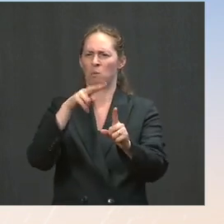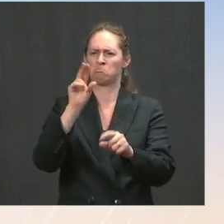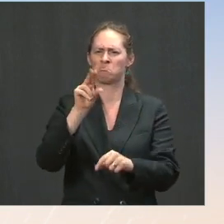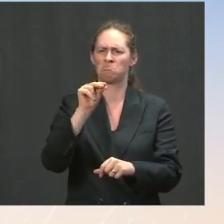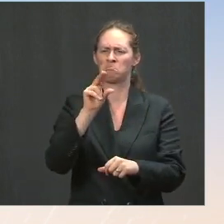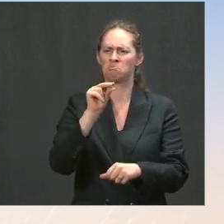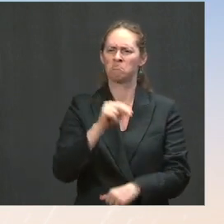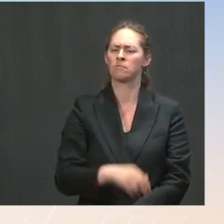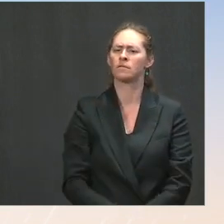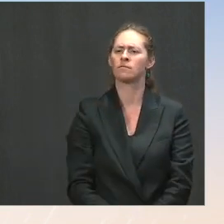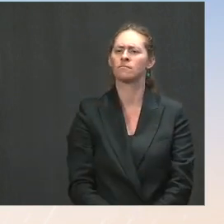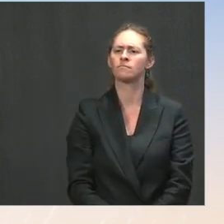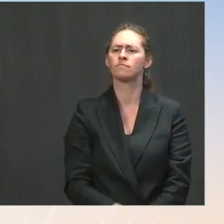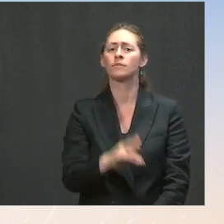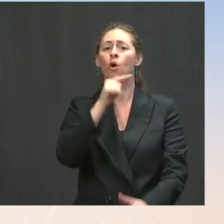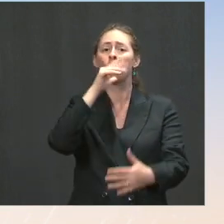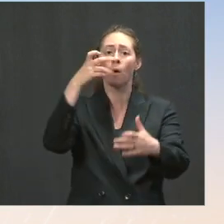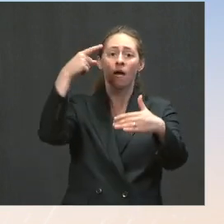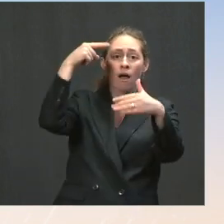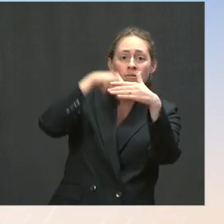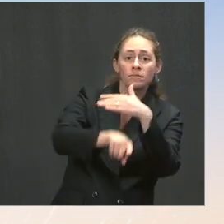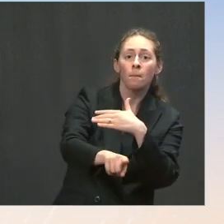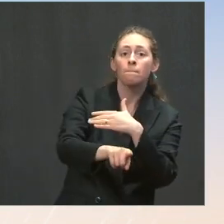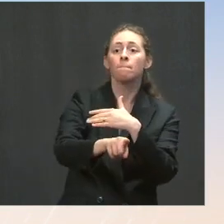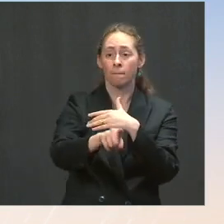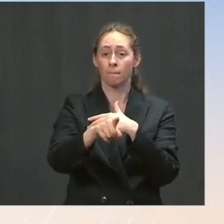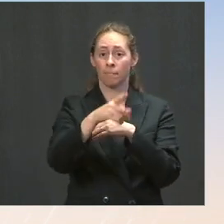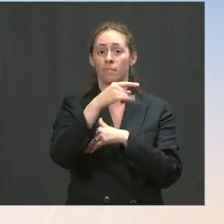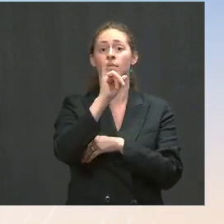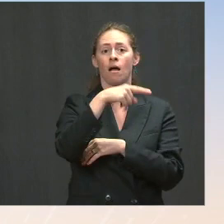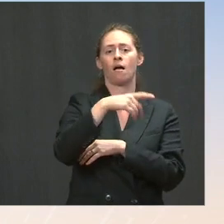through the process, and if their case and their